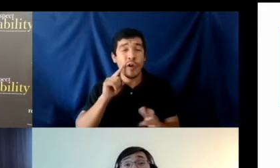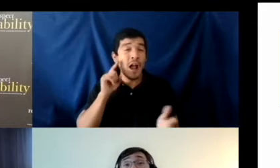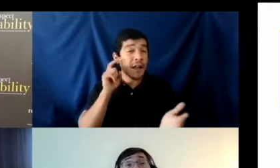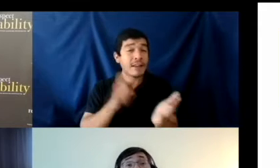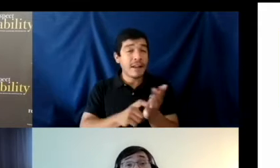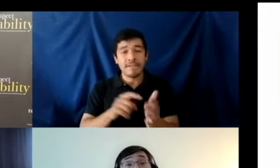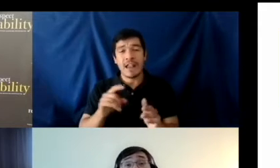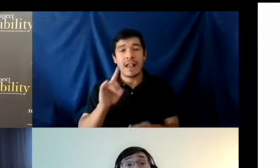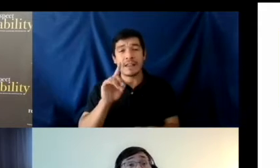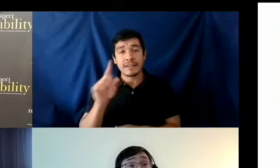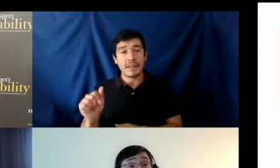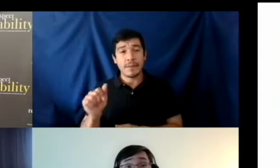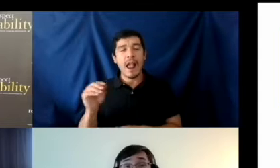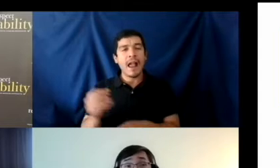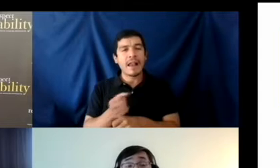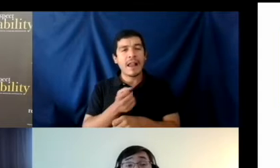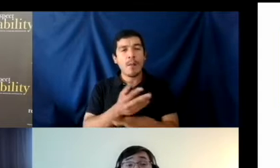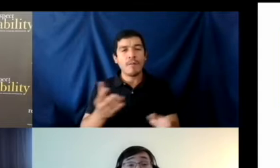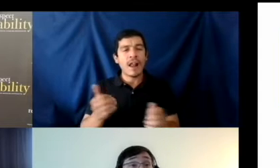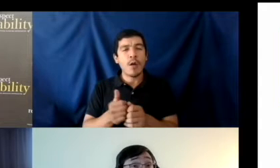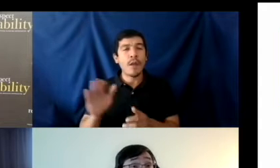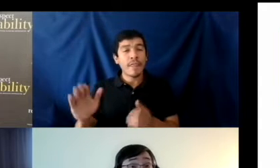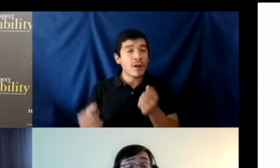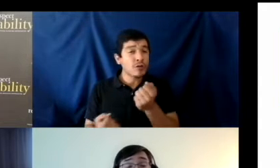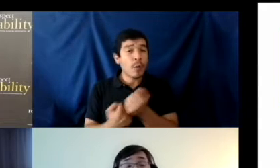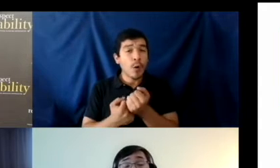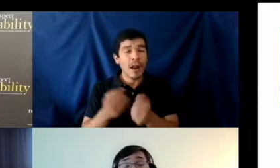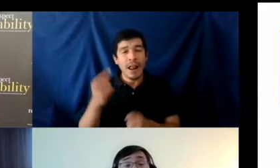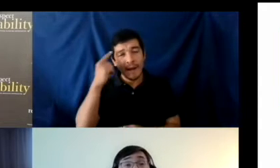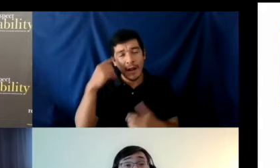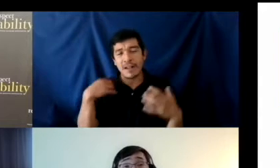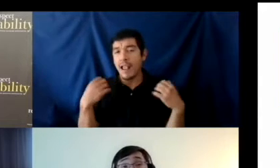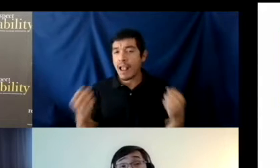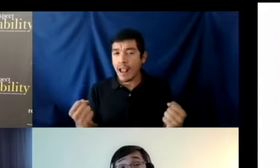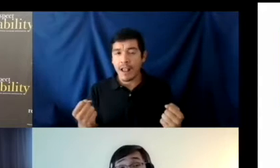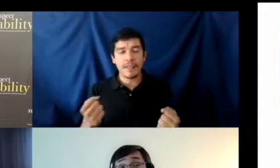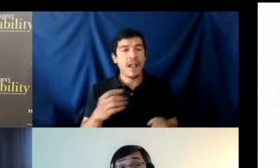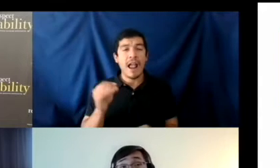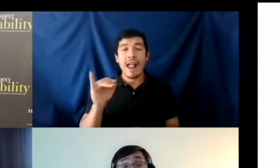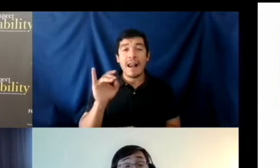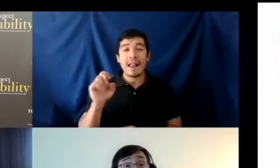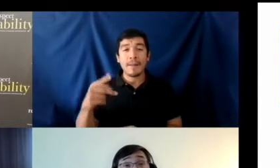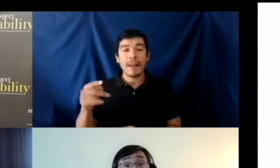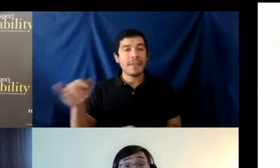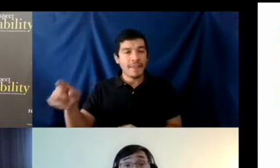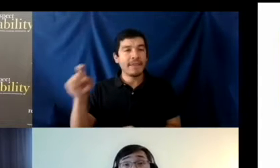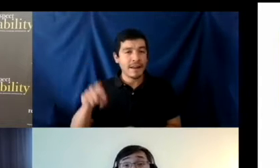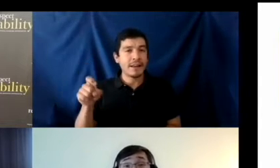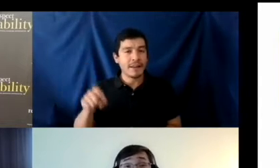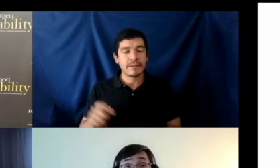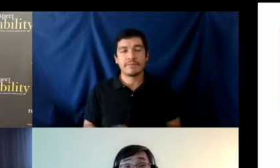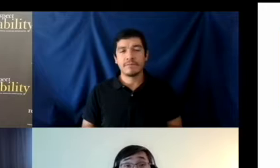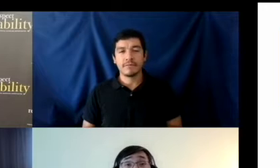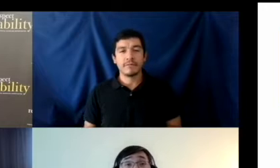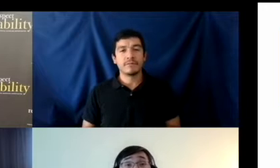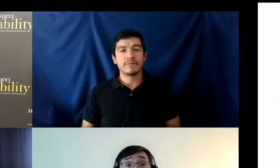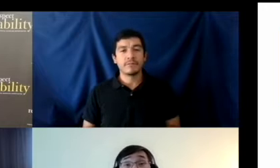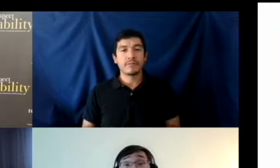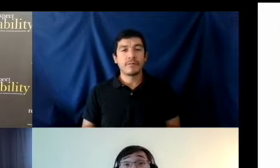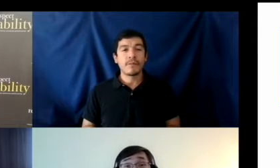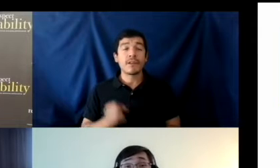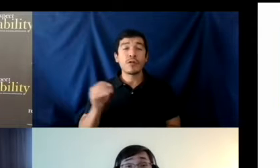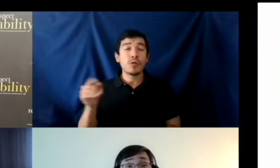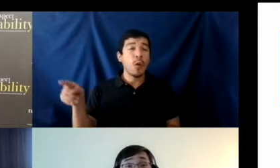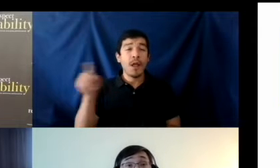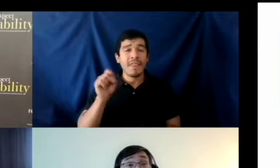get provided with the special educators, mental health support, and IEPs that students with disabilities need so they